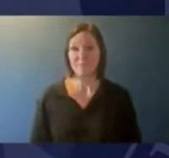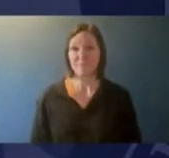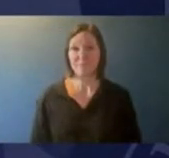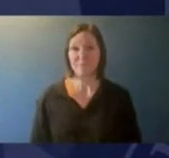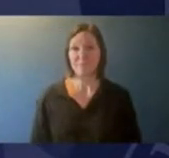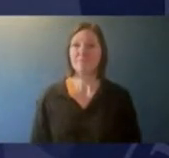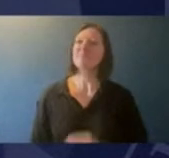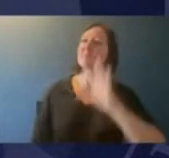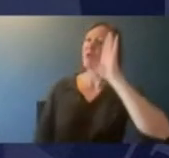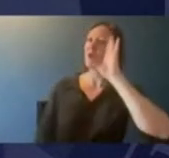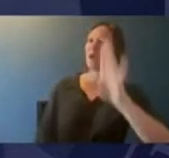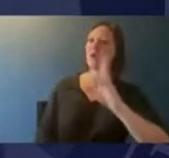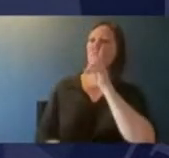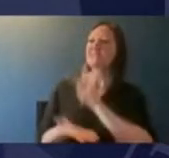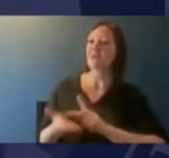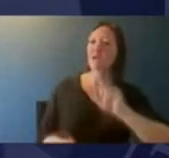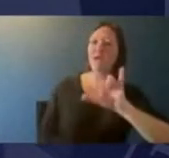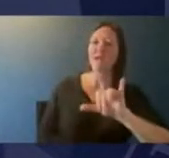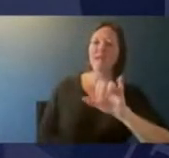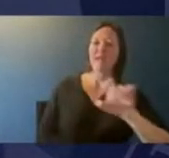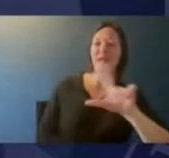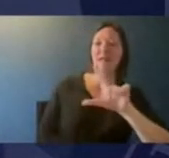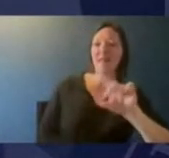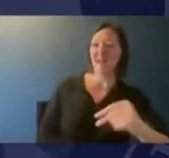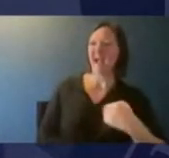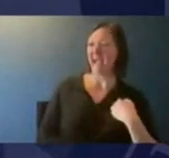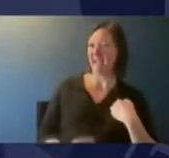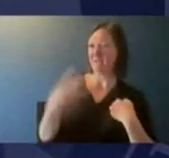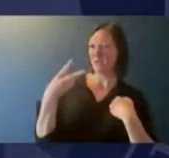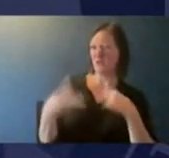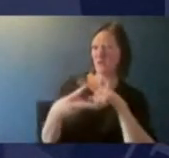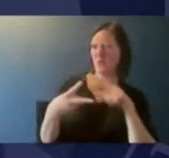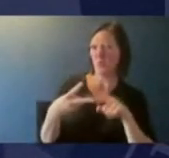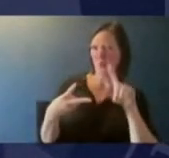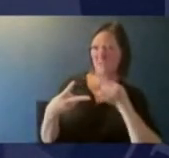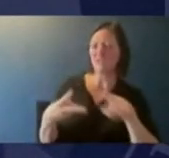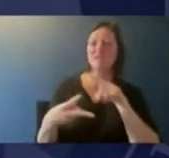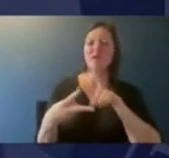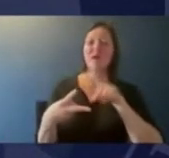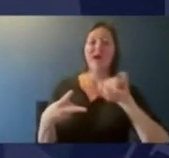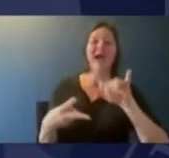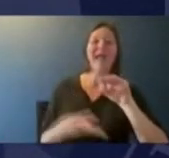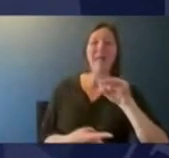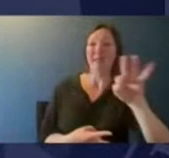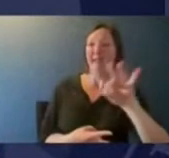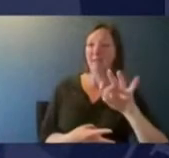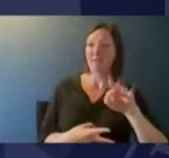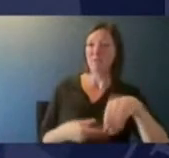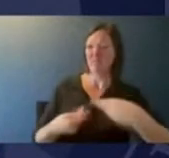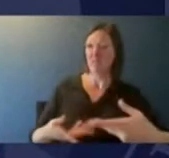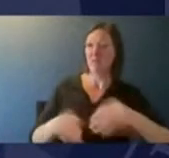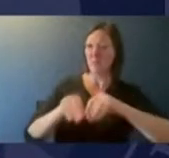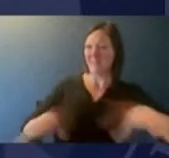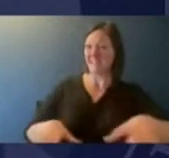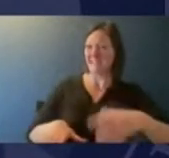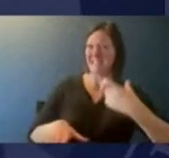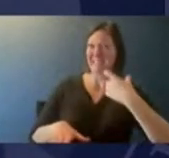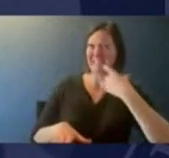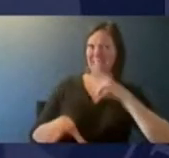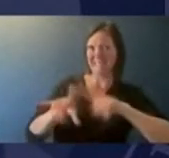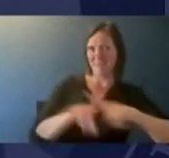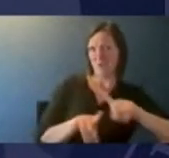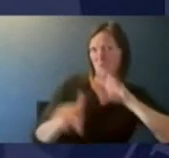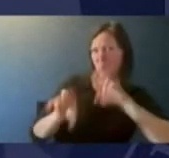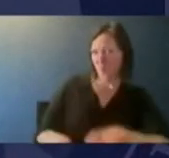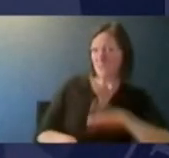Hi, Secretary Yellen. I have two questions. The first is on the IMF has released a series of reports in recent weeks warning about